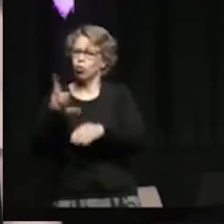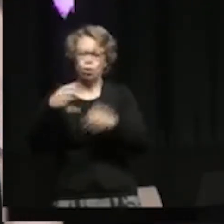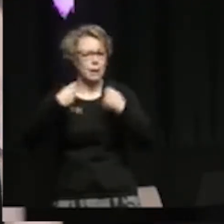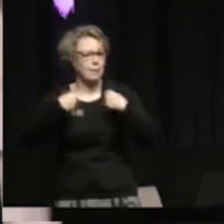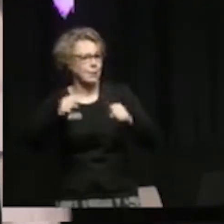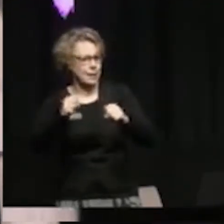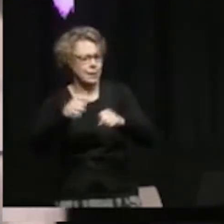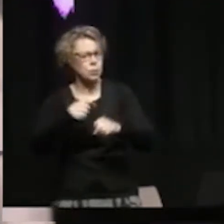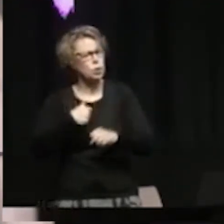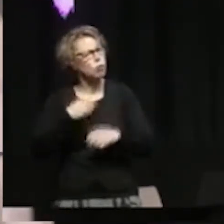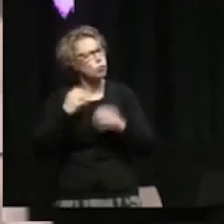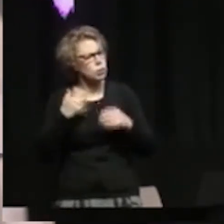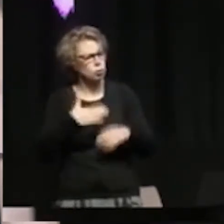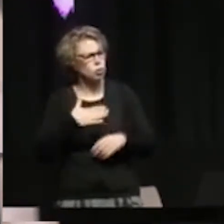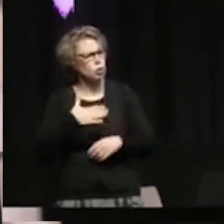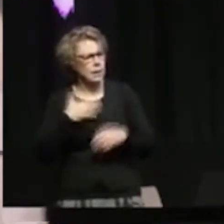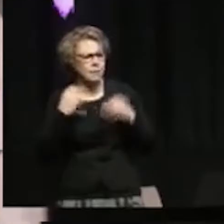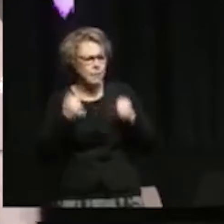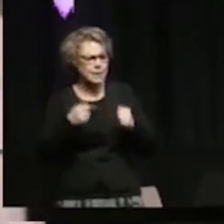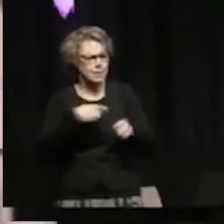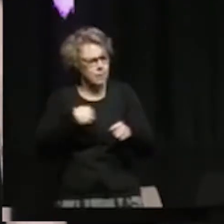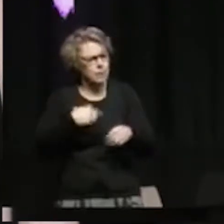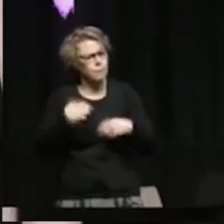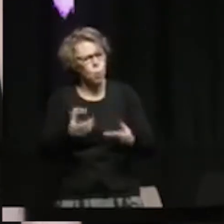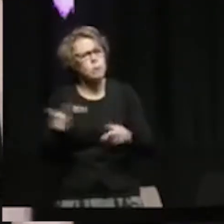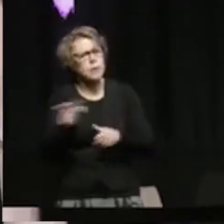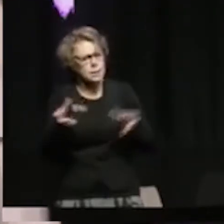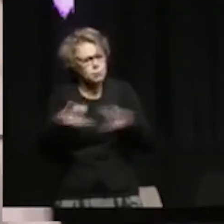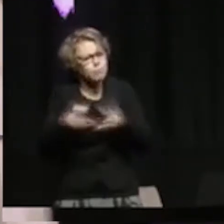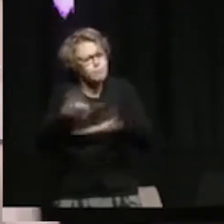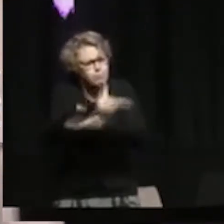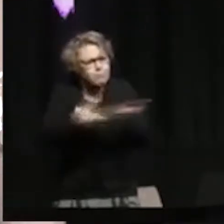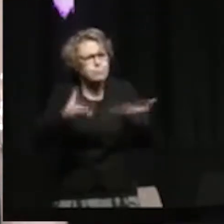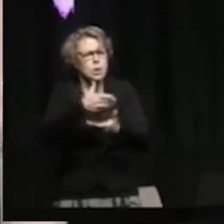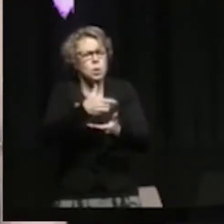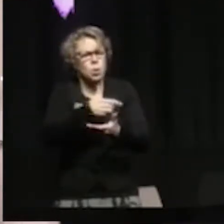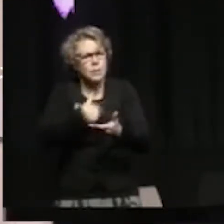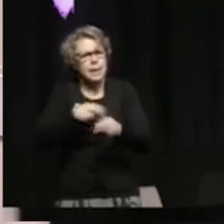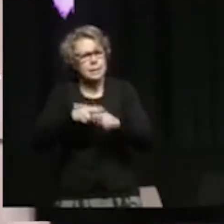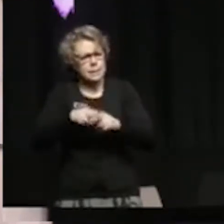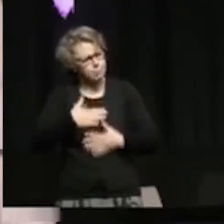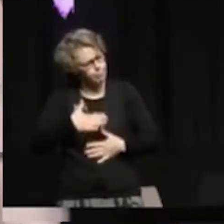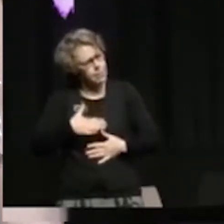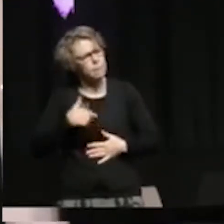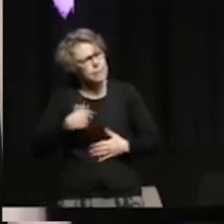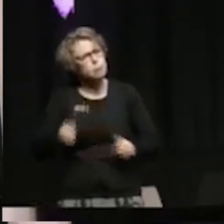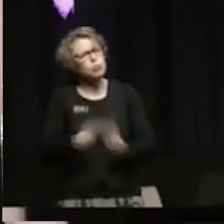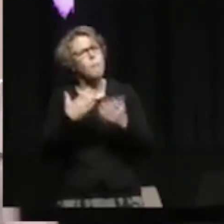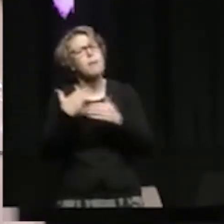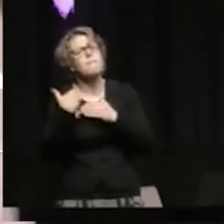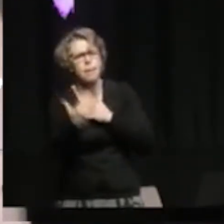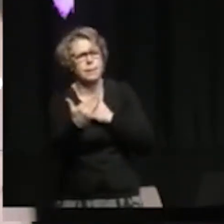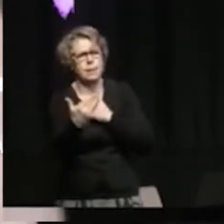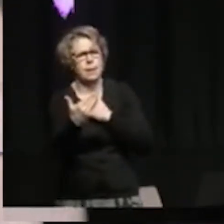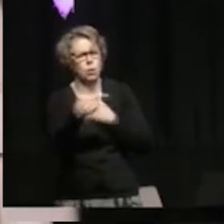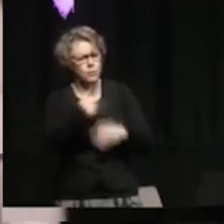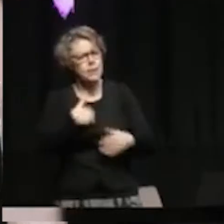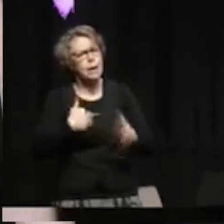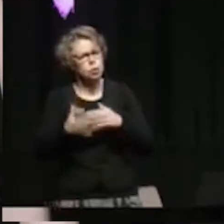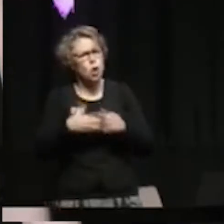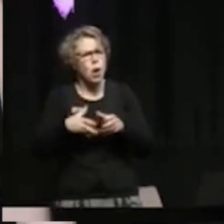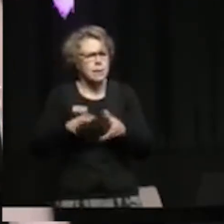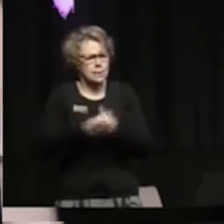new influences. I think it's important to just come together and make everyone feel that we can create the future. We